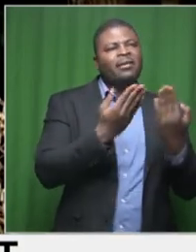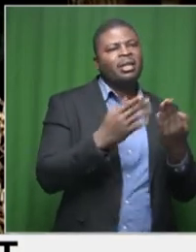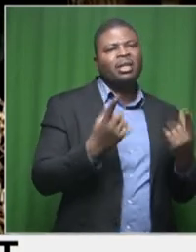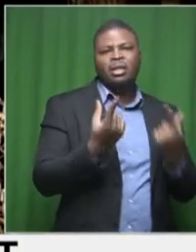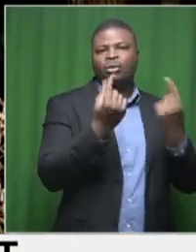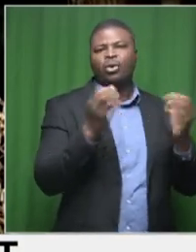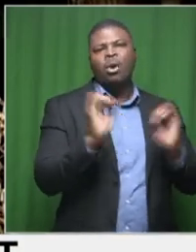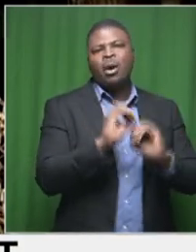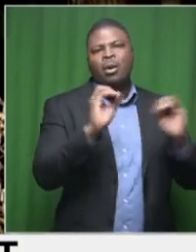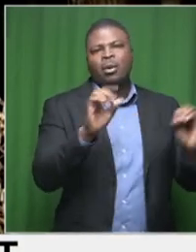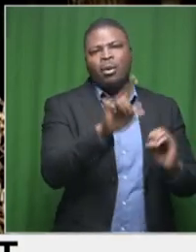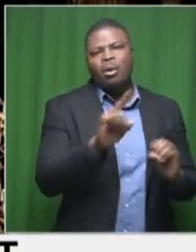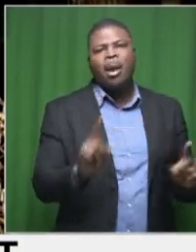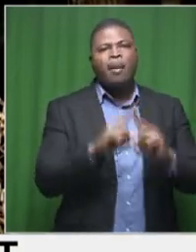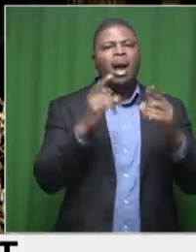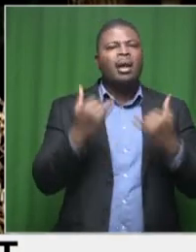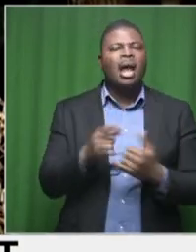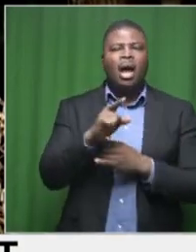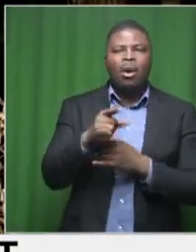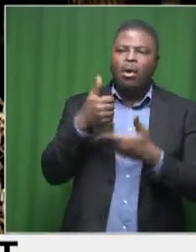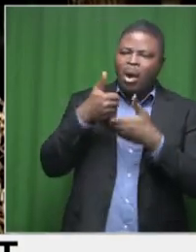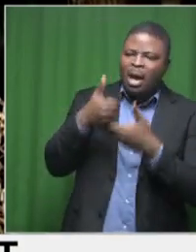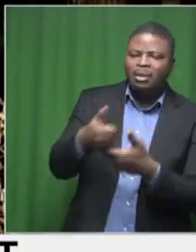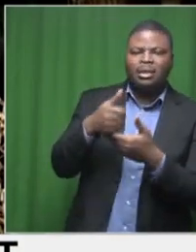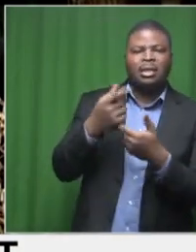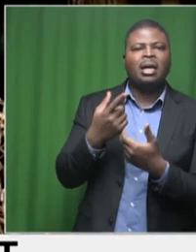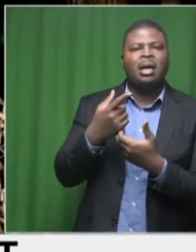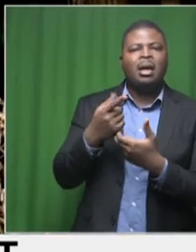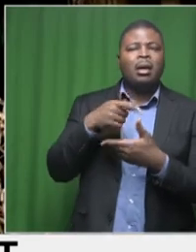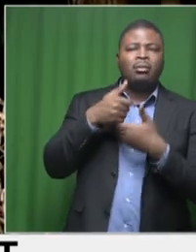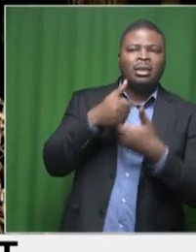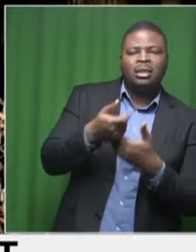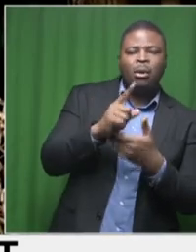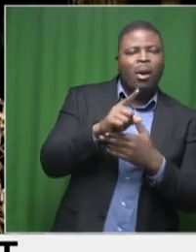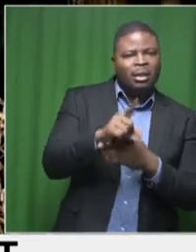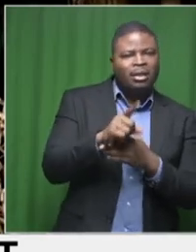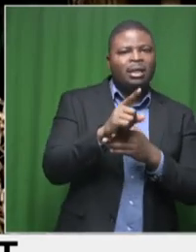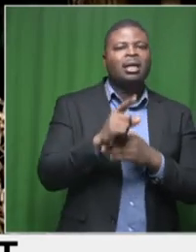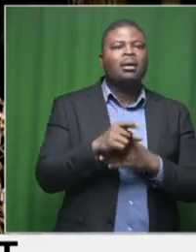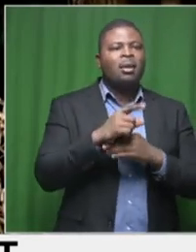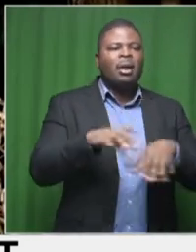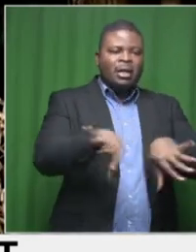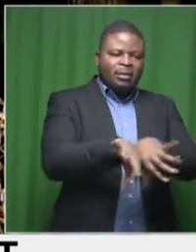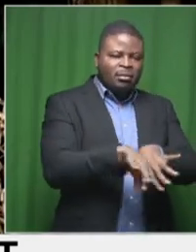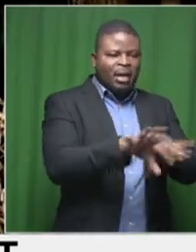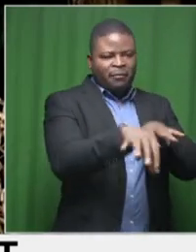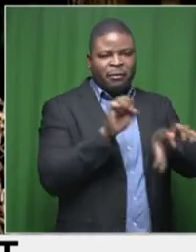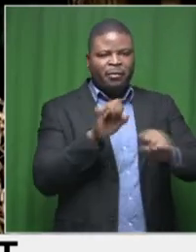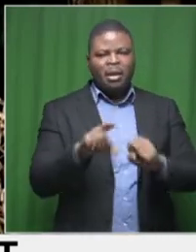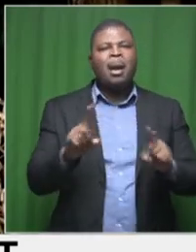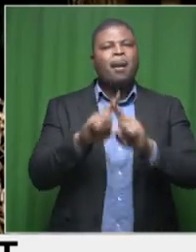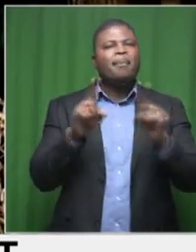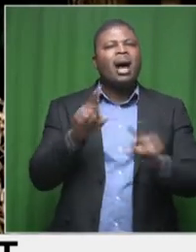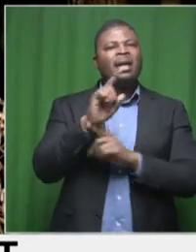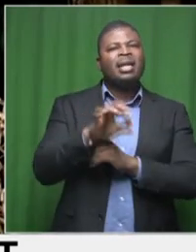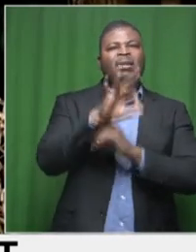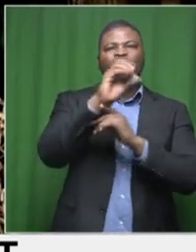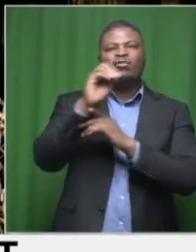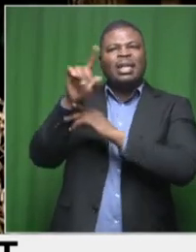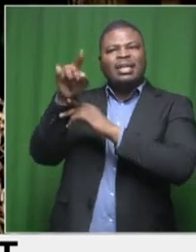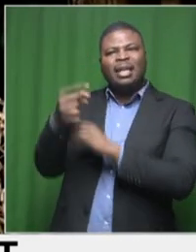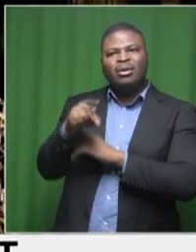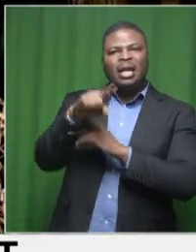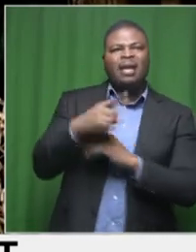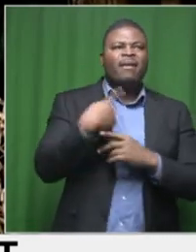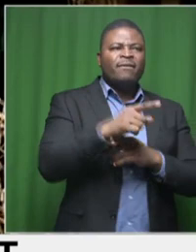assist in refuse removal. So you take something like 355,000 for entertainment at a funeral.